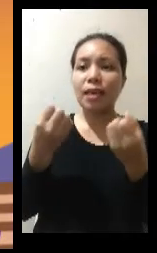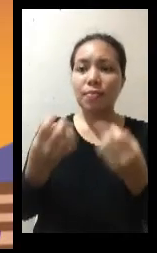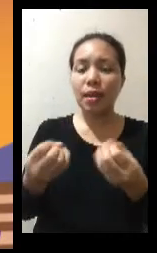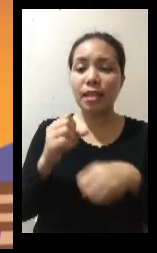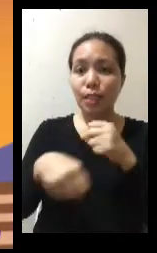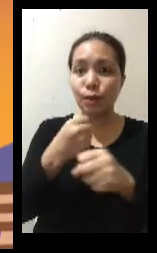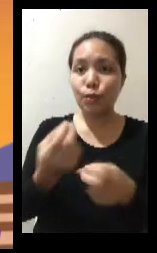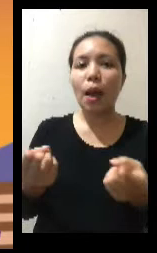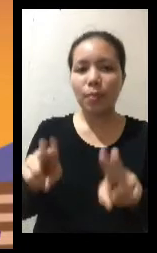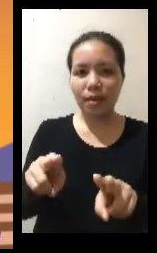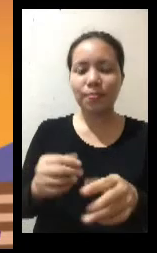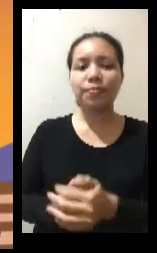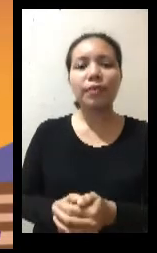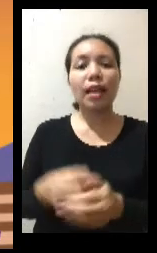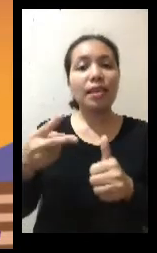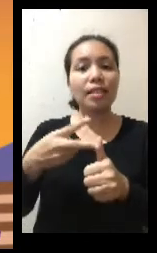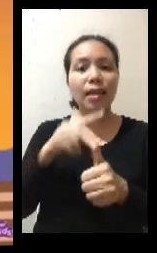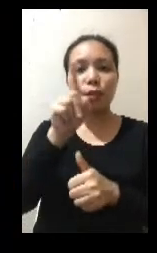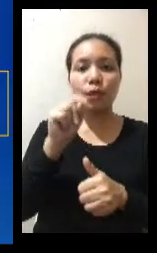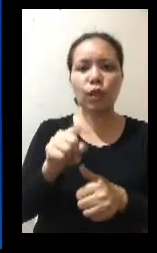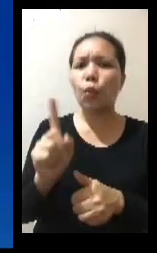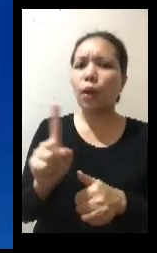take thousands of years to occur.